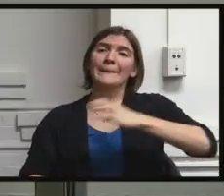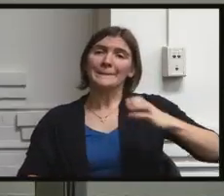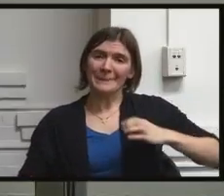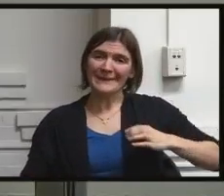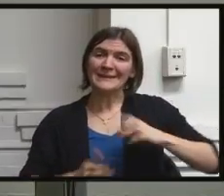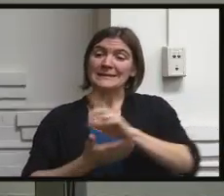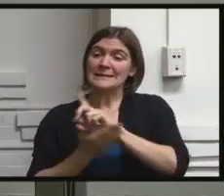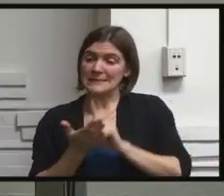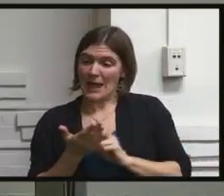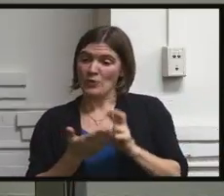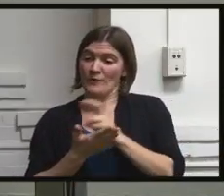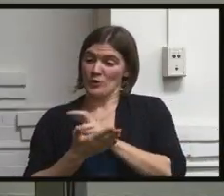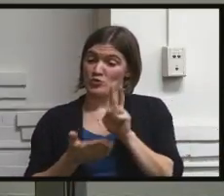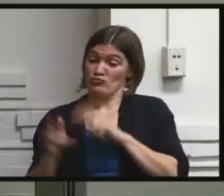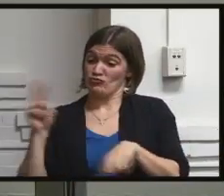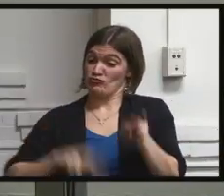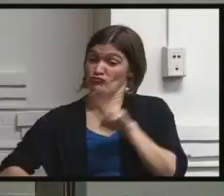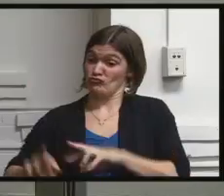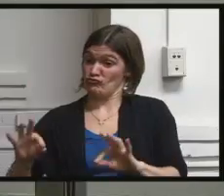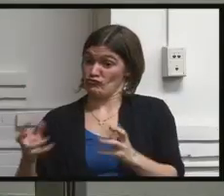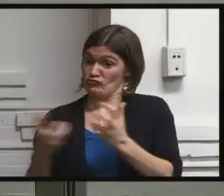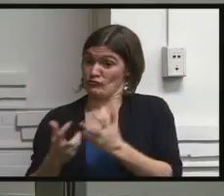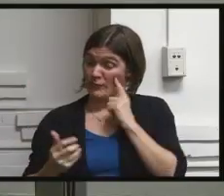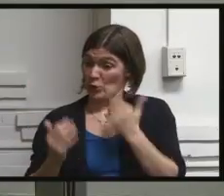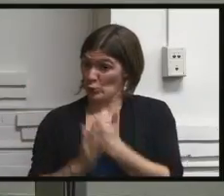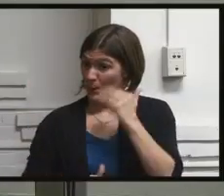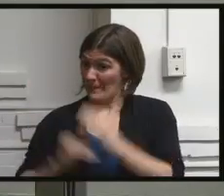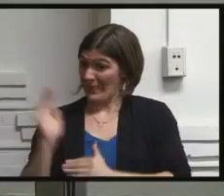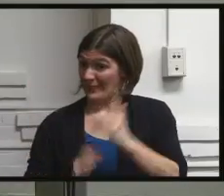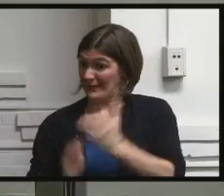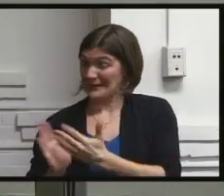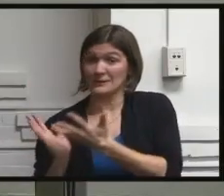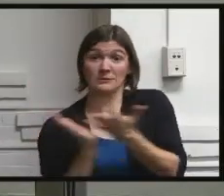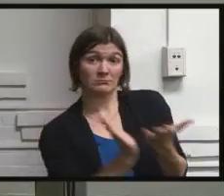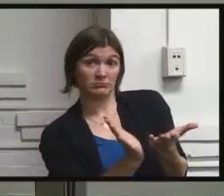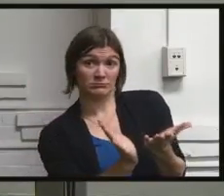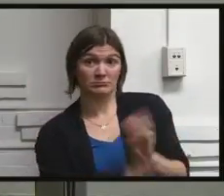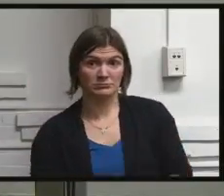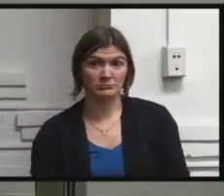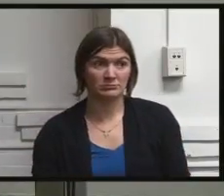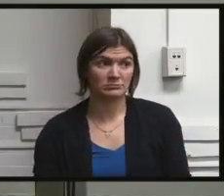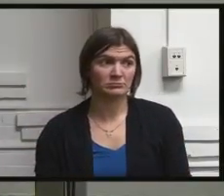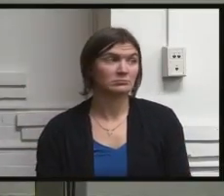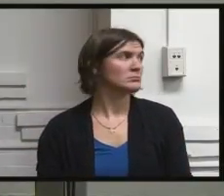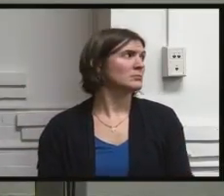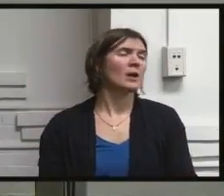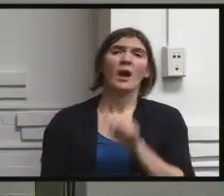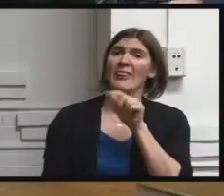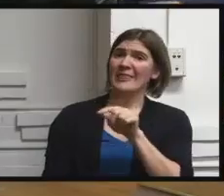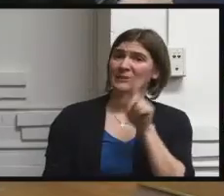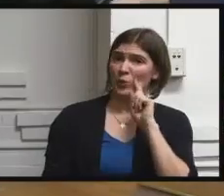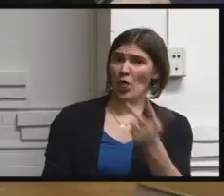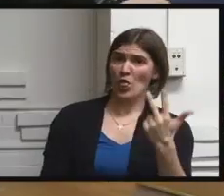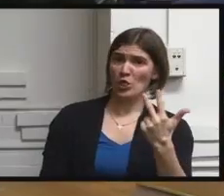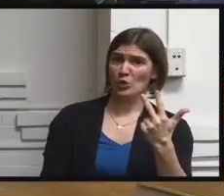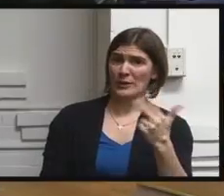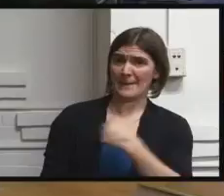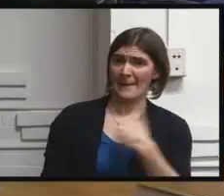that design review function for those neighborhoods that I just listed off. Okay. it's going to be a